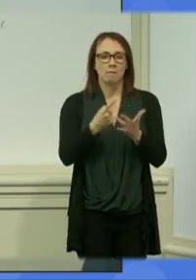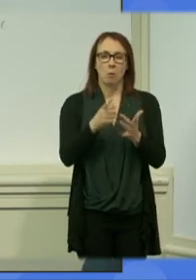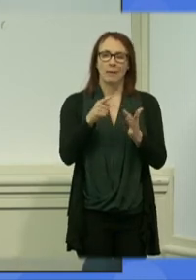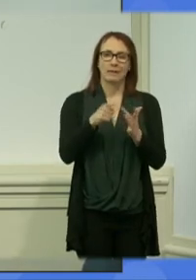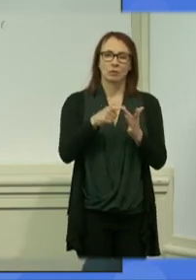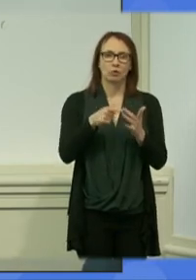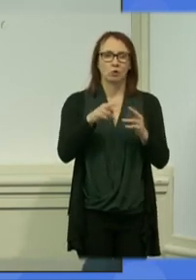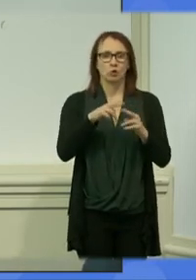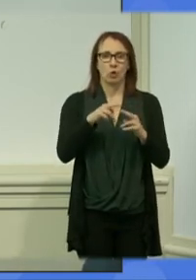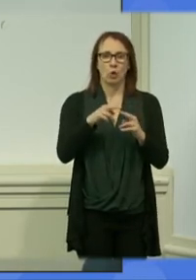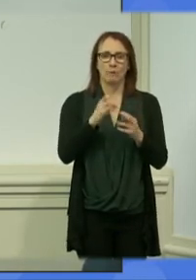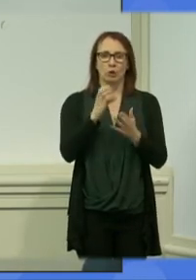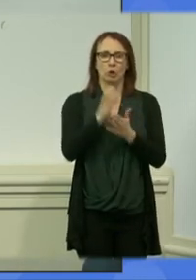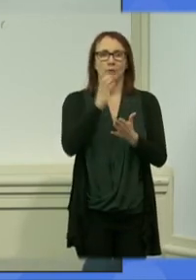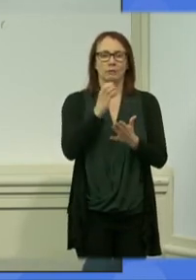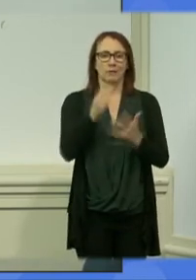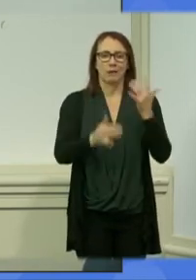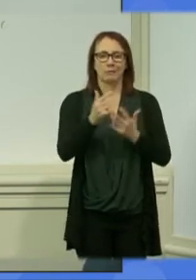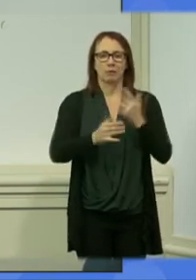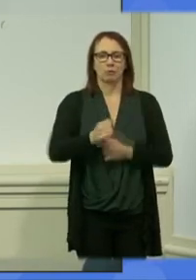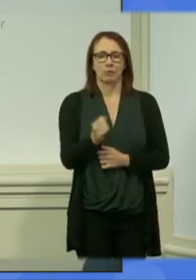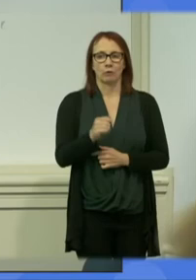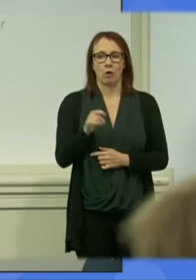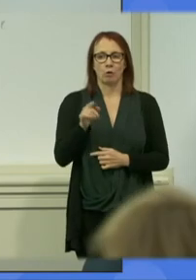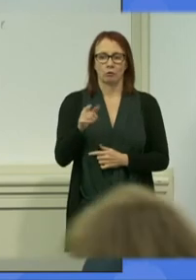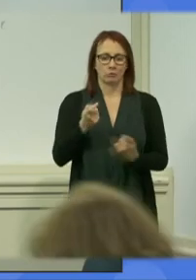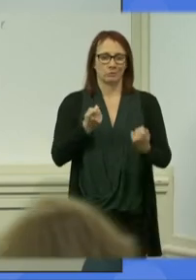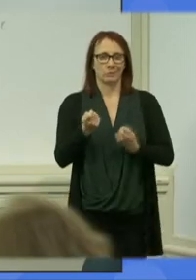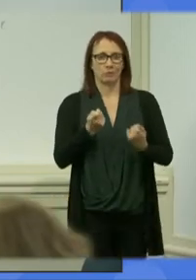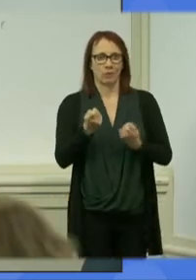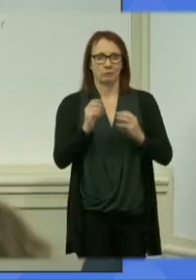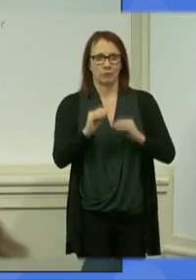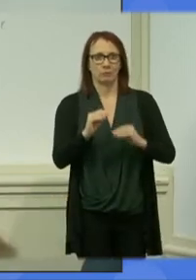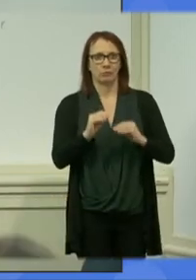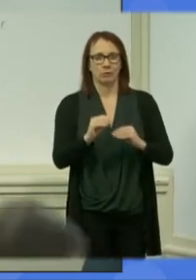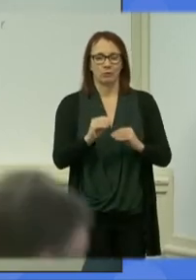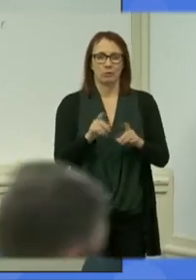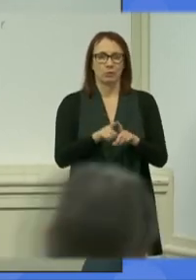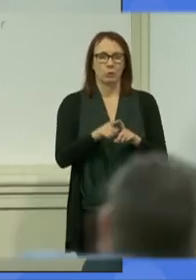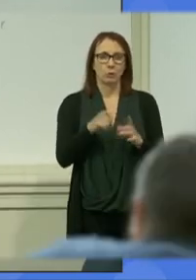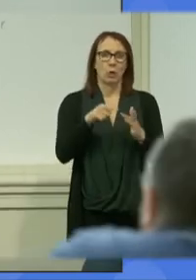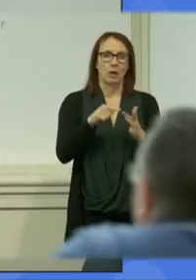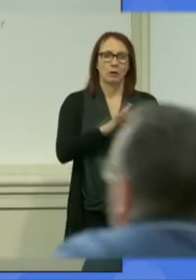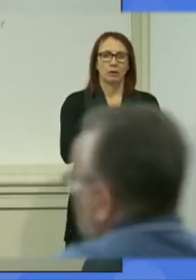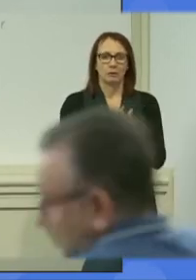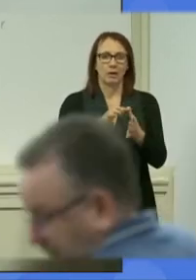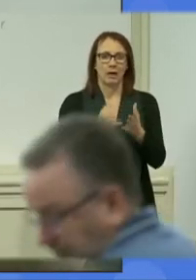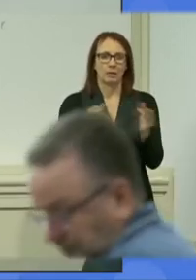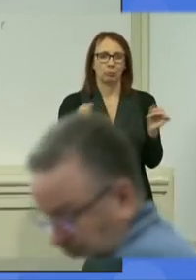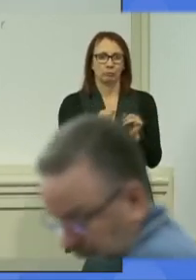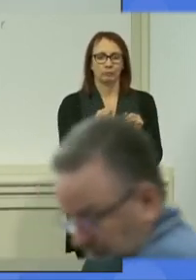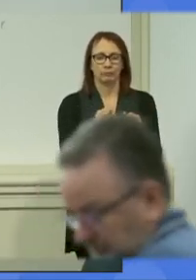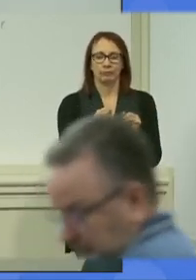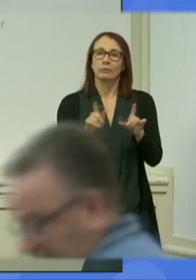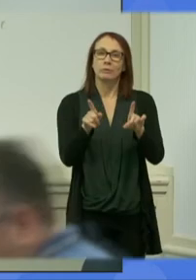Scotland. So Charlotte is the Director of Taxation at the Institute of Chartered Accountants of Scotland. It's also called ICAS, and it's also on the